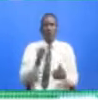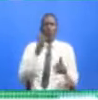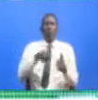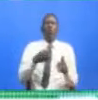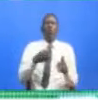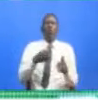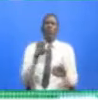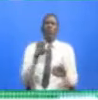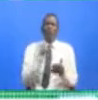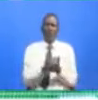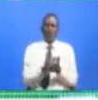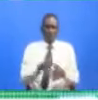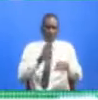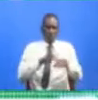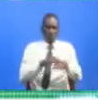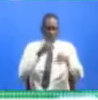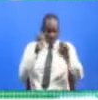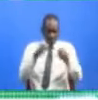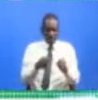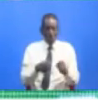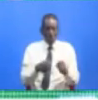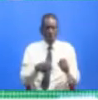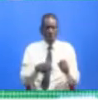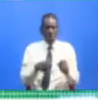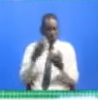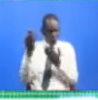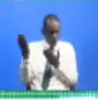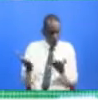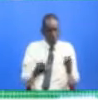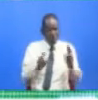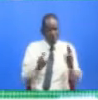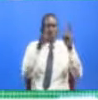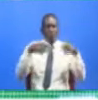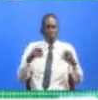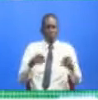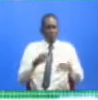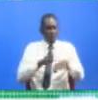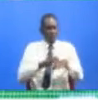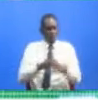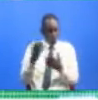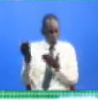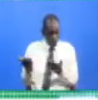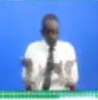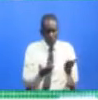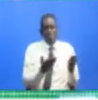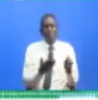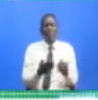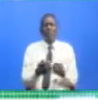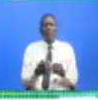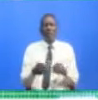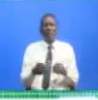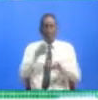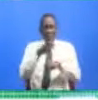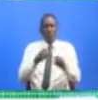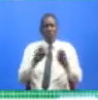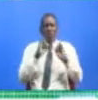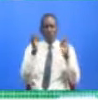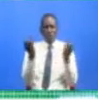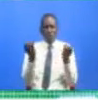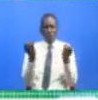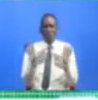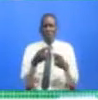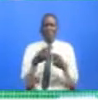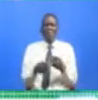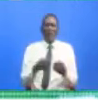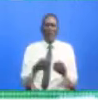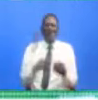want to say is it's good to attract international people. It's also good to attract international institutions. But